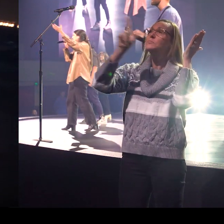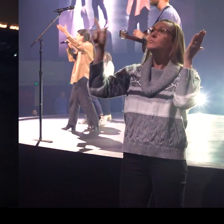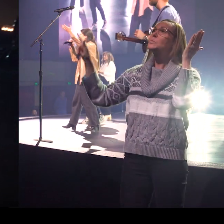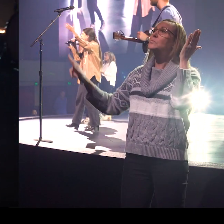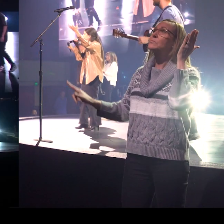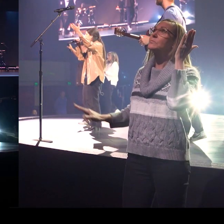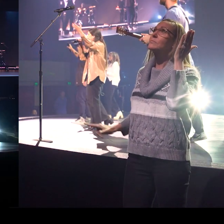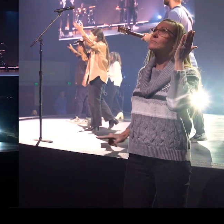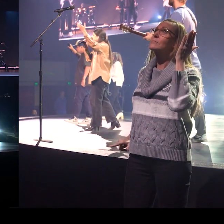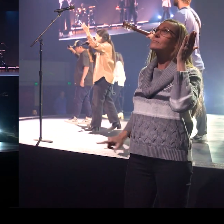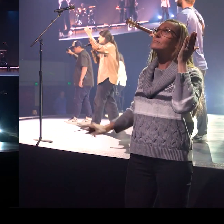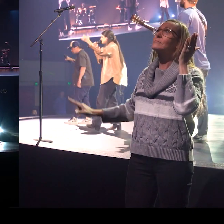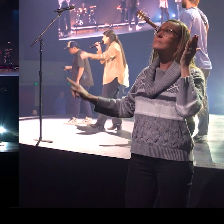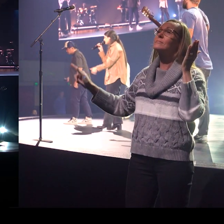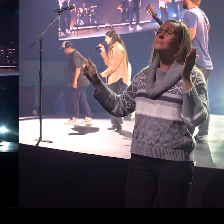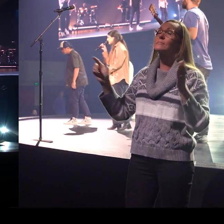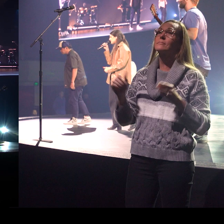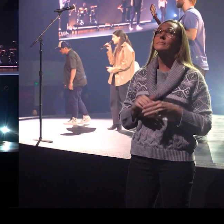Lord.